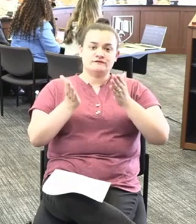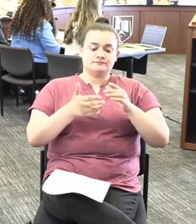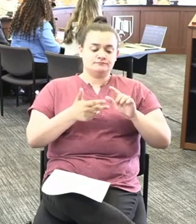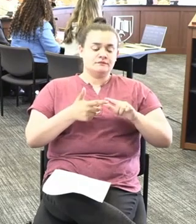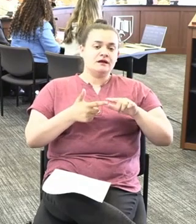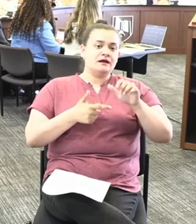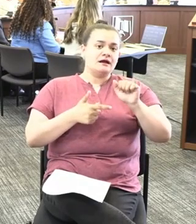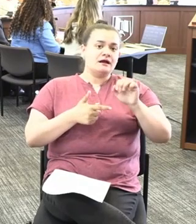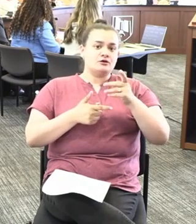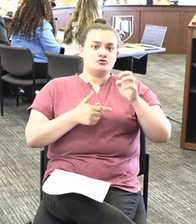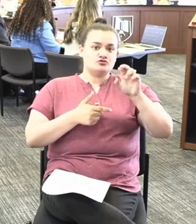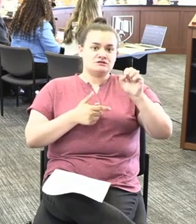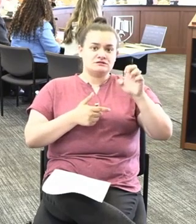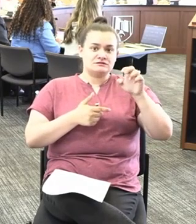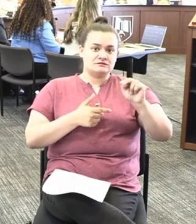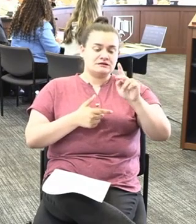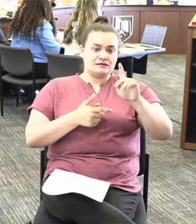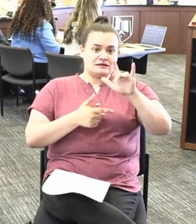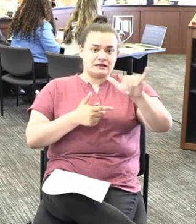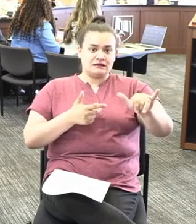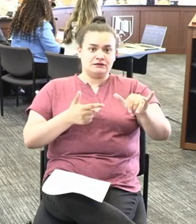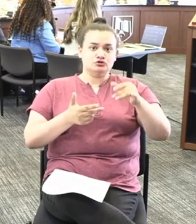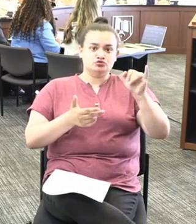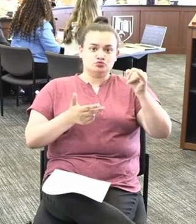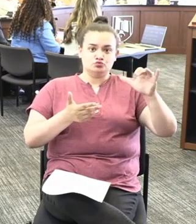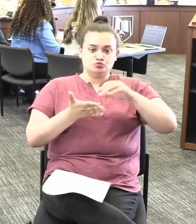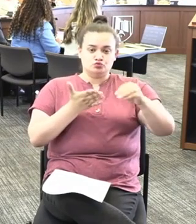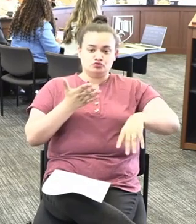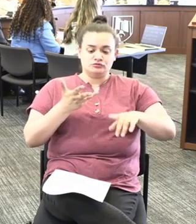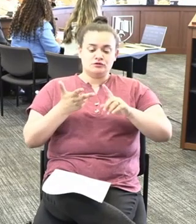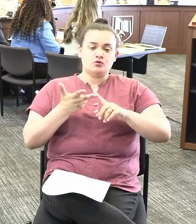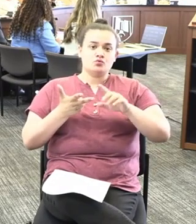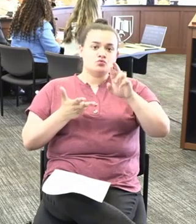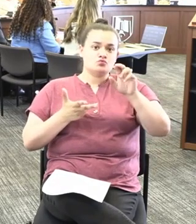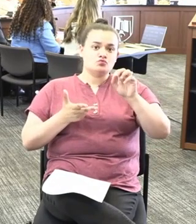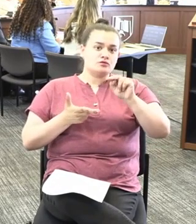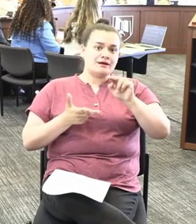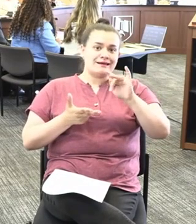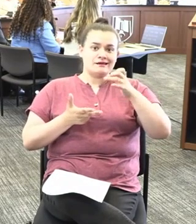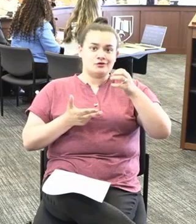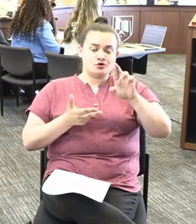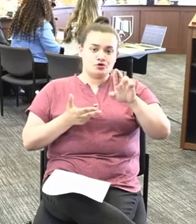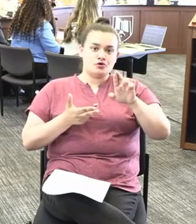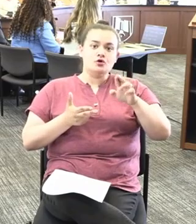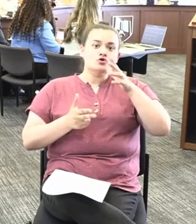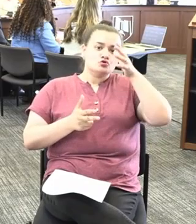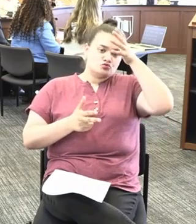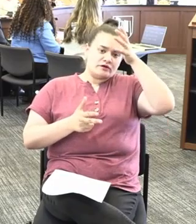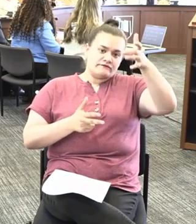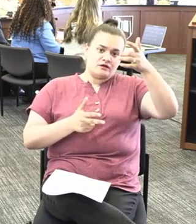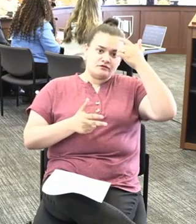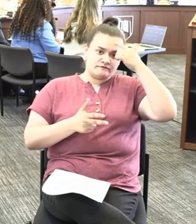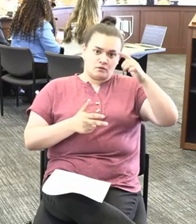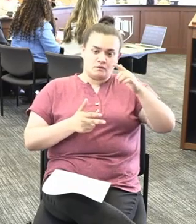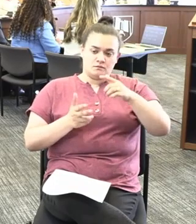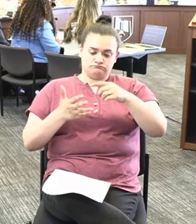Kelly, a JJC student. Ron Aker, grandfather to Madison, Connor, and Morgan